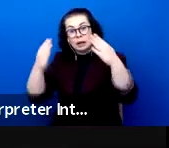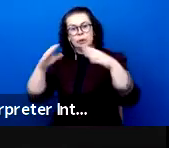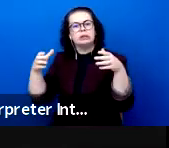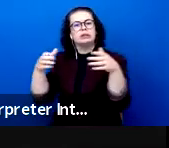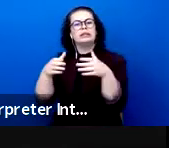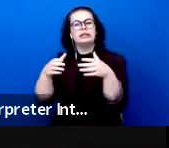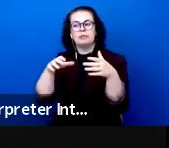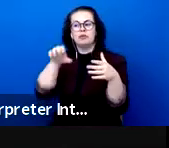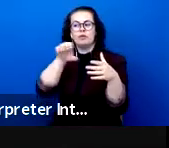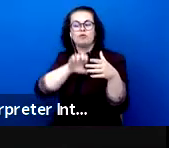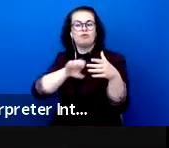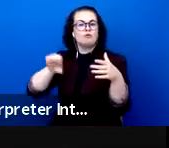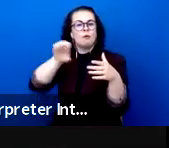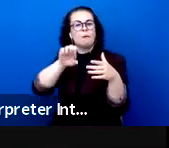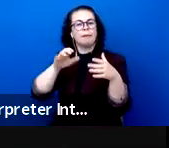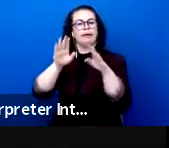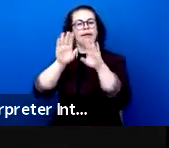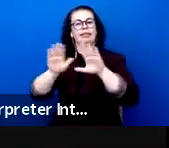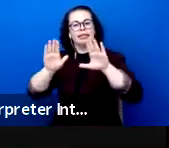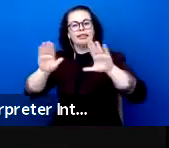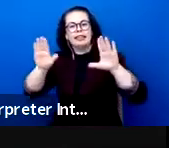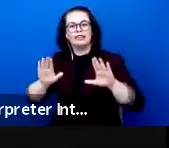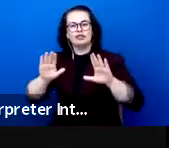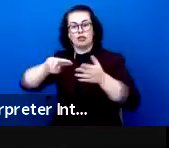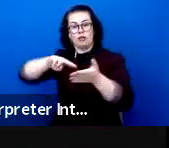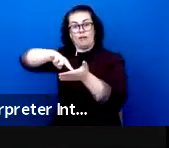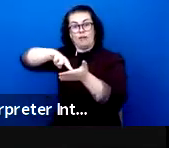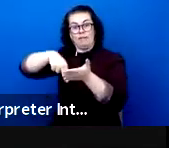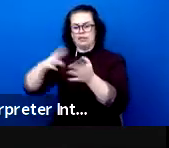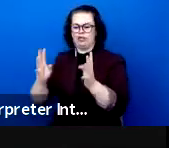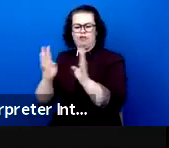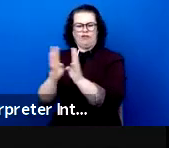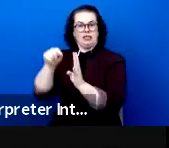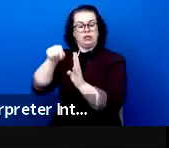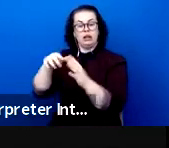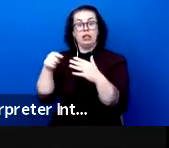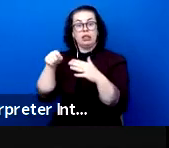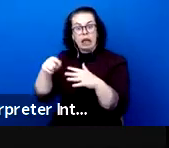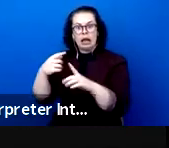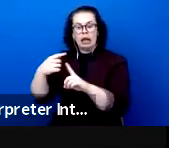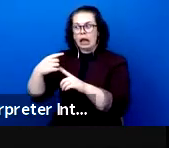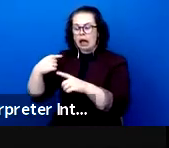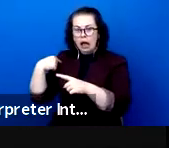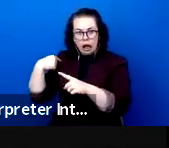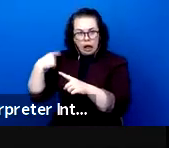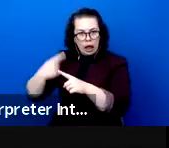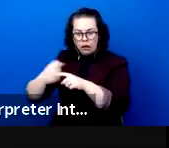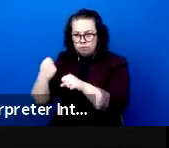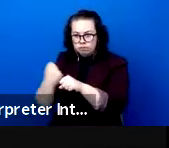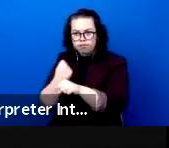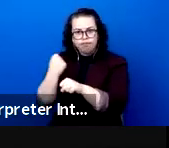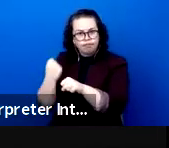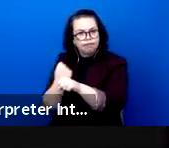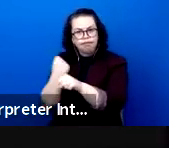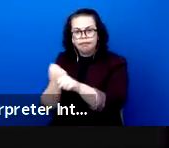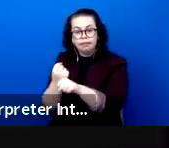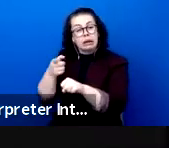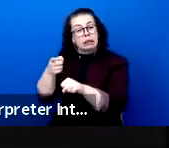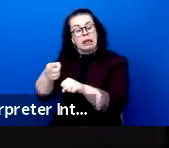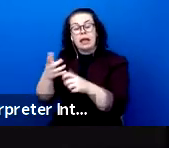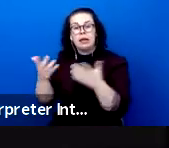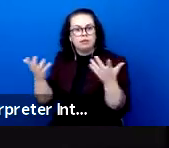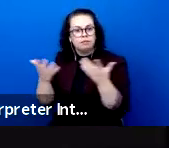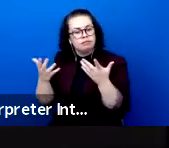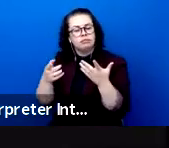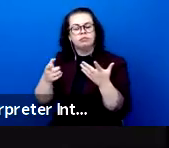Theatre Convention, who has, for months now, envisaged, created and organized